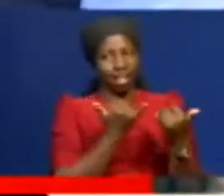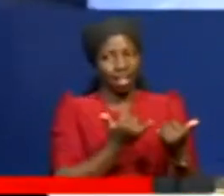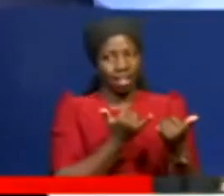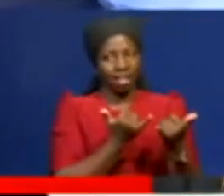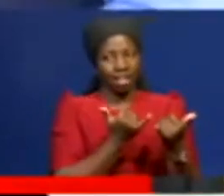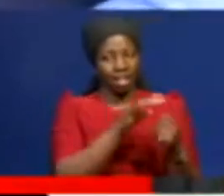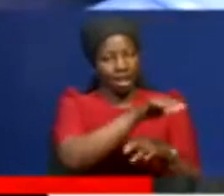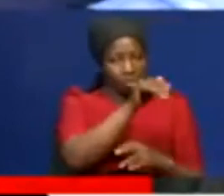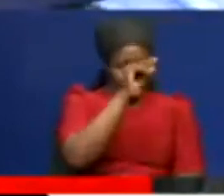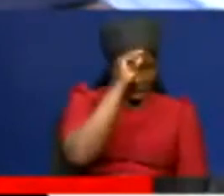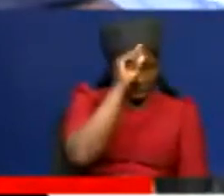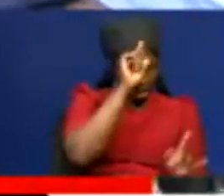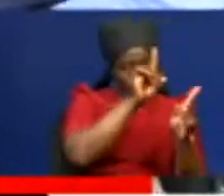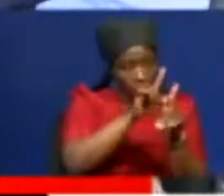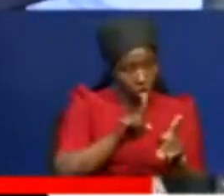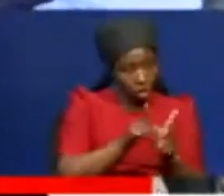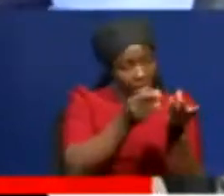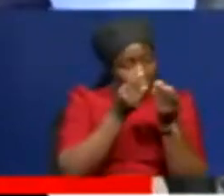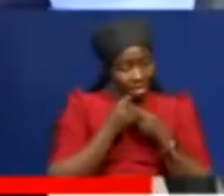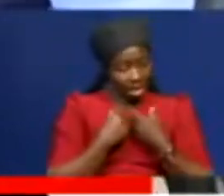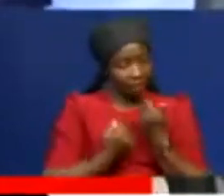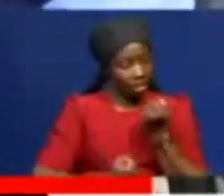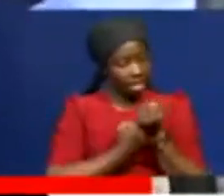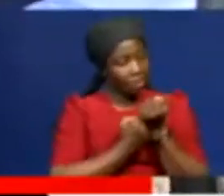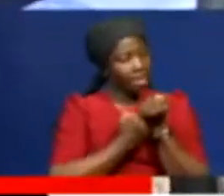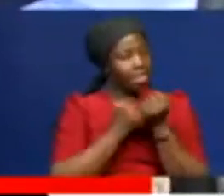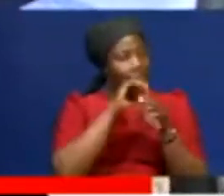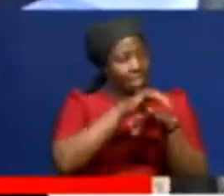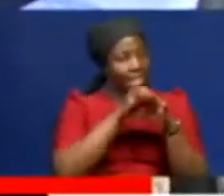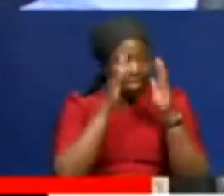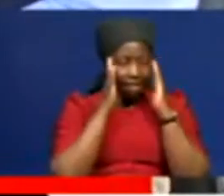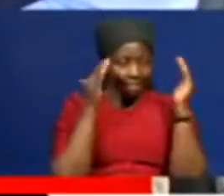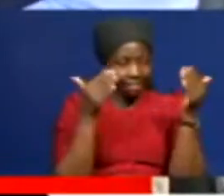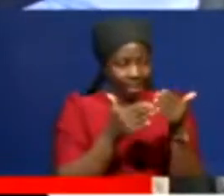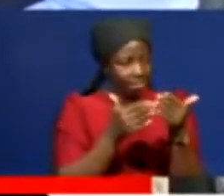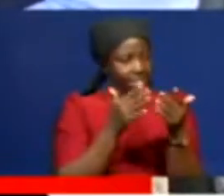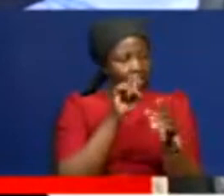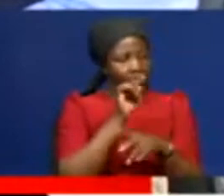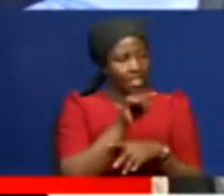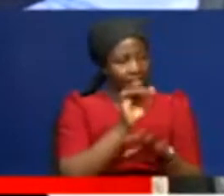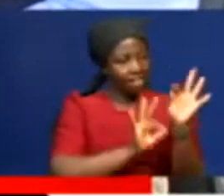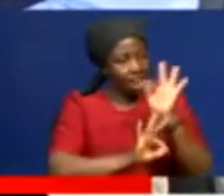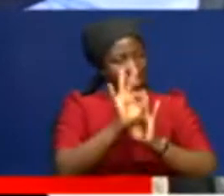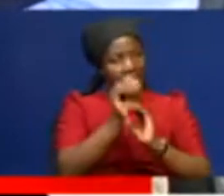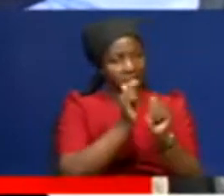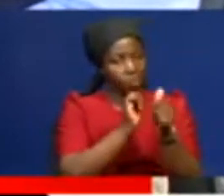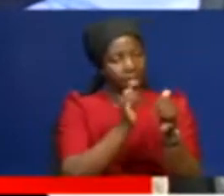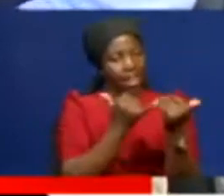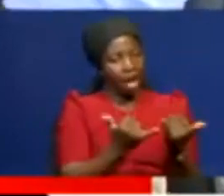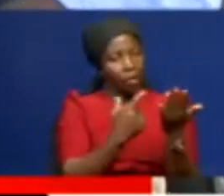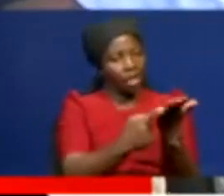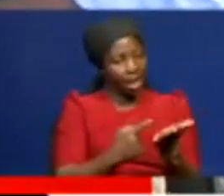the county government also giving us support. Mm-hmm. They're getting attention of the version of the game. Yeah. And we are having discussions